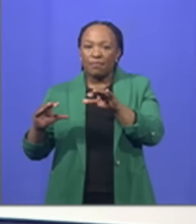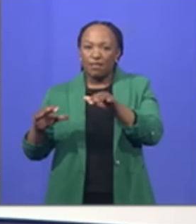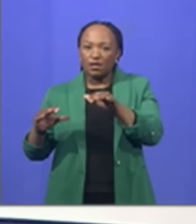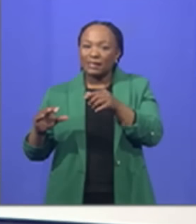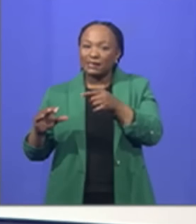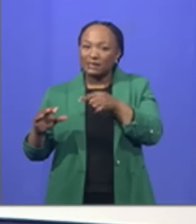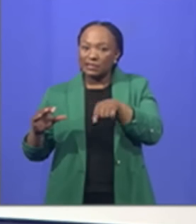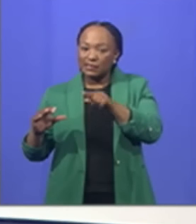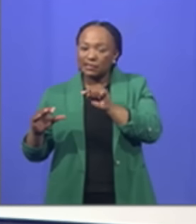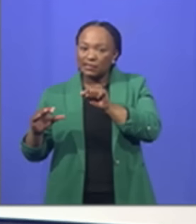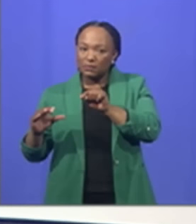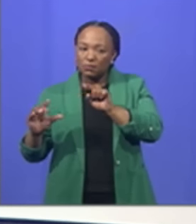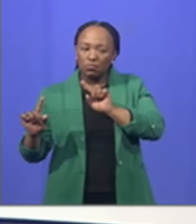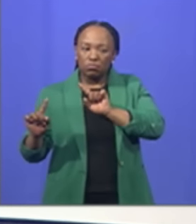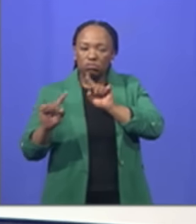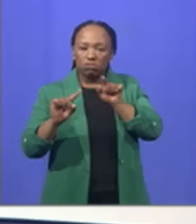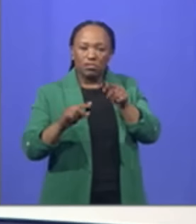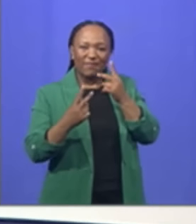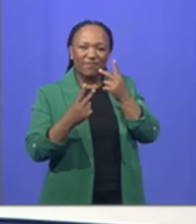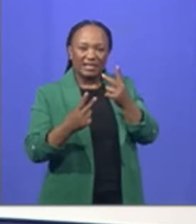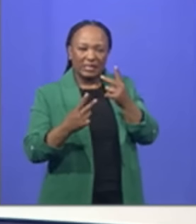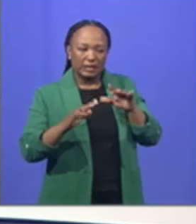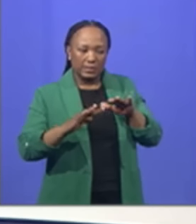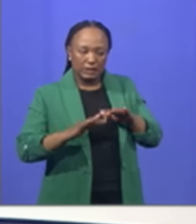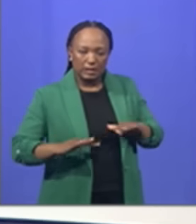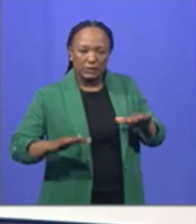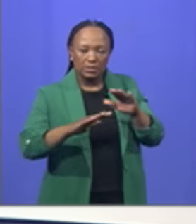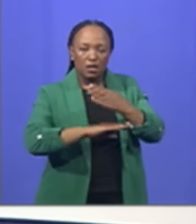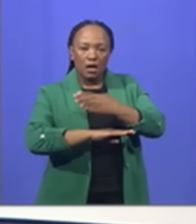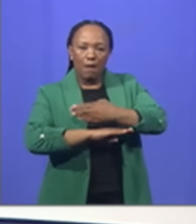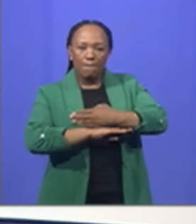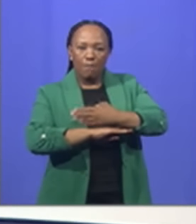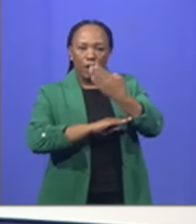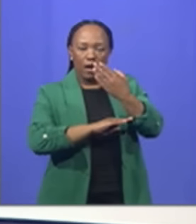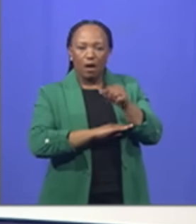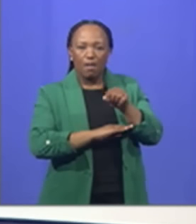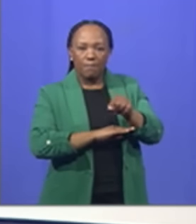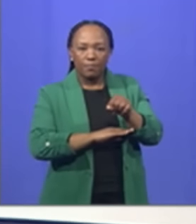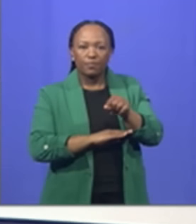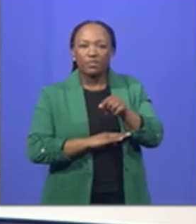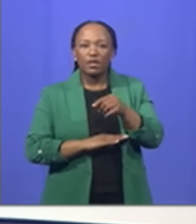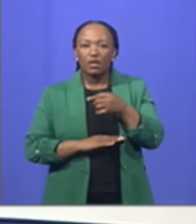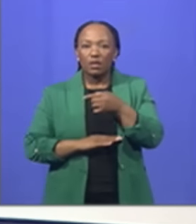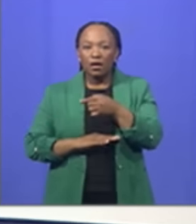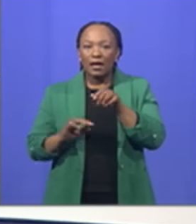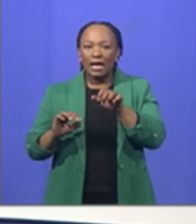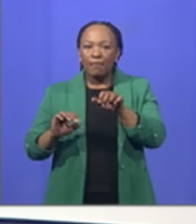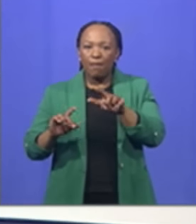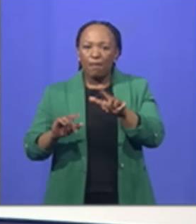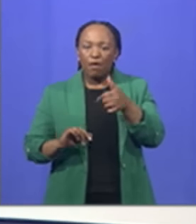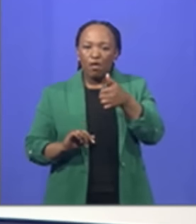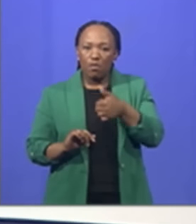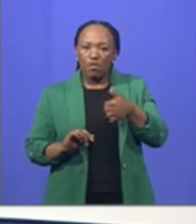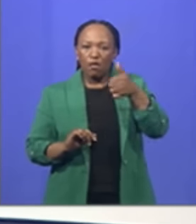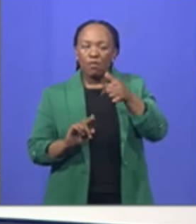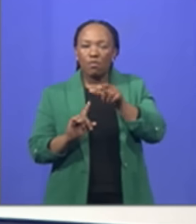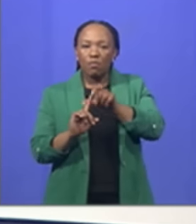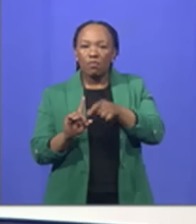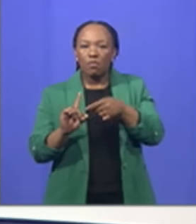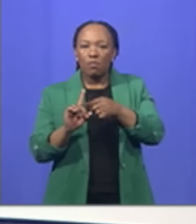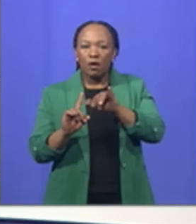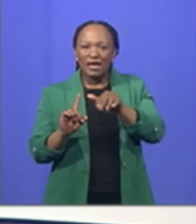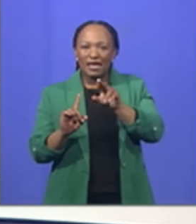selegae ke yona e be go etetše lefelo le. Mokomišenare wa maphodisa yo a gamago kgomo ya lefiša ka Limpopo General Jan